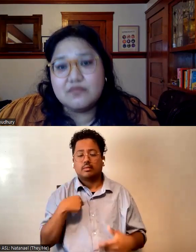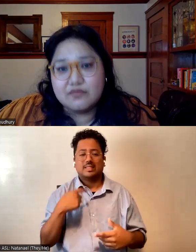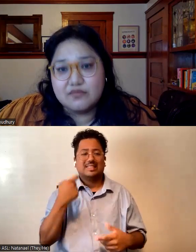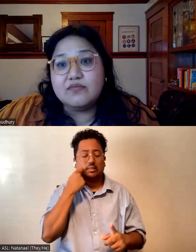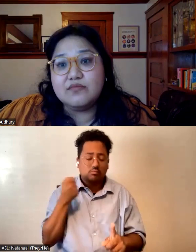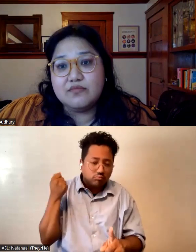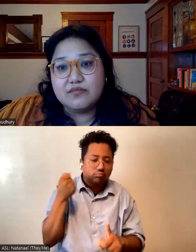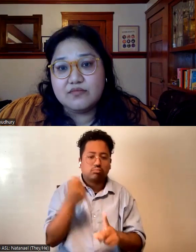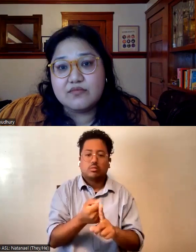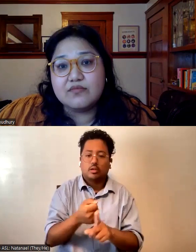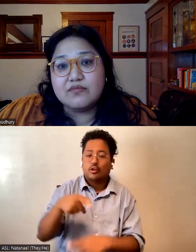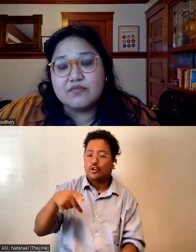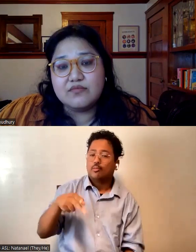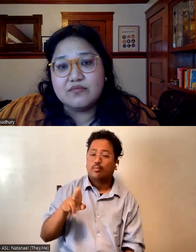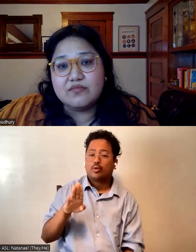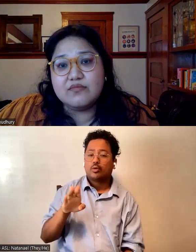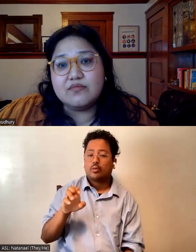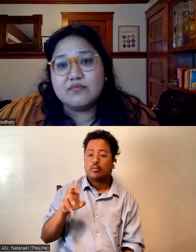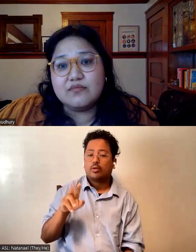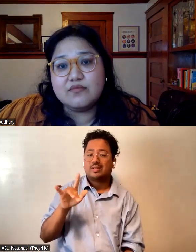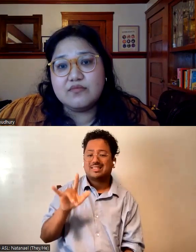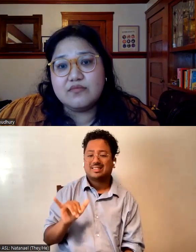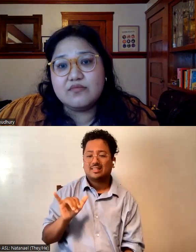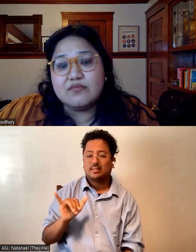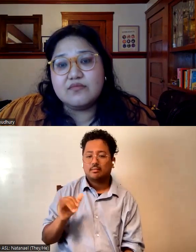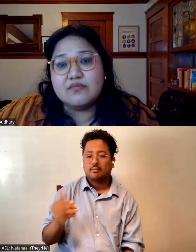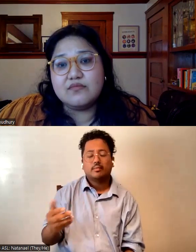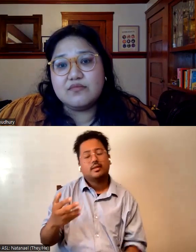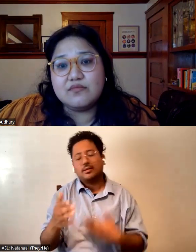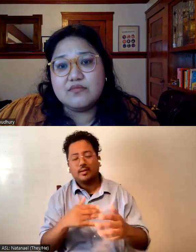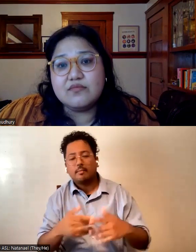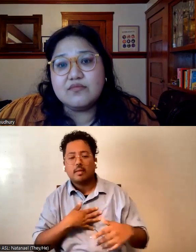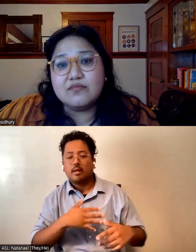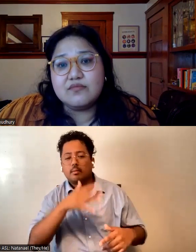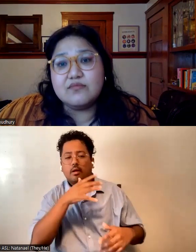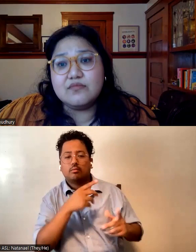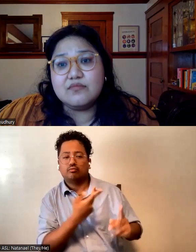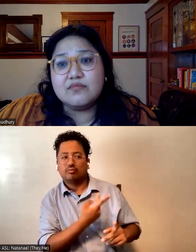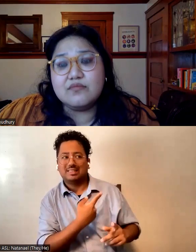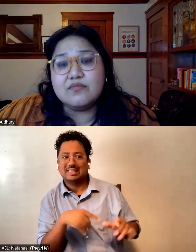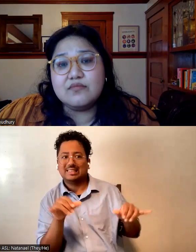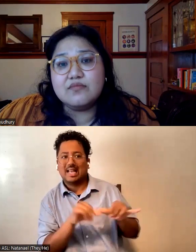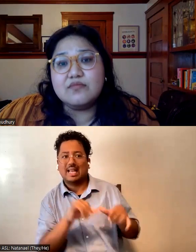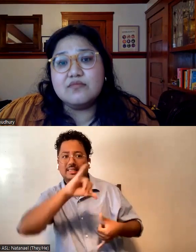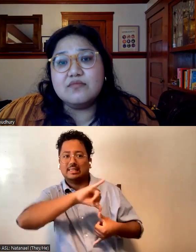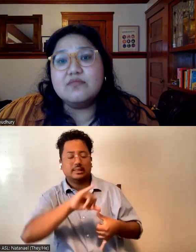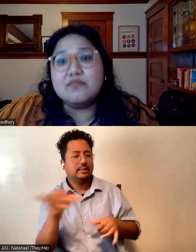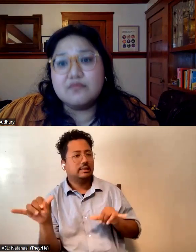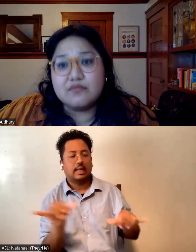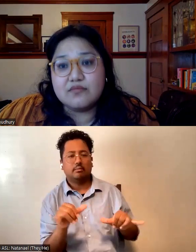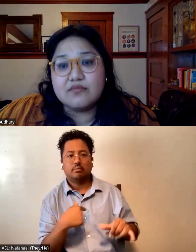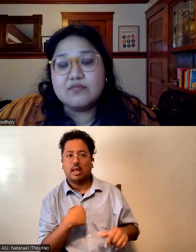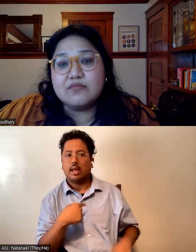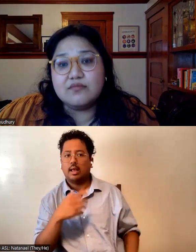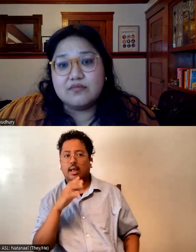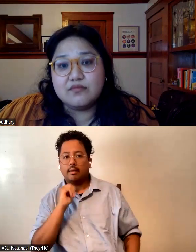puberty. I was like the size of, my mother and I were the same size, and I was maybe like age 10 or 11, and she was like